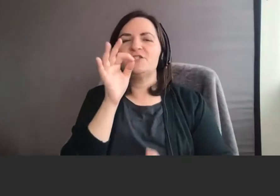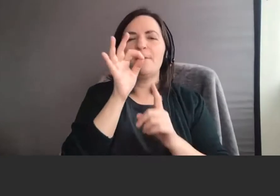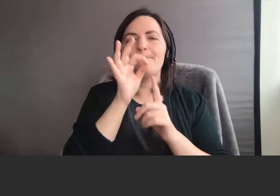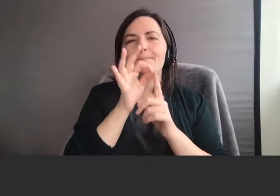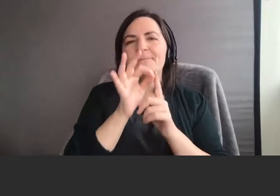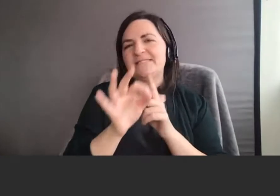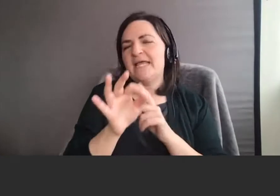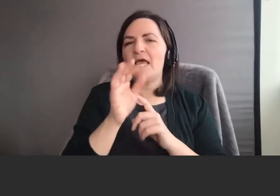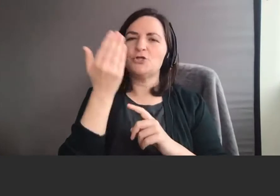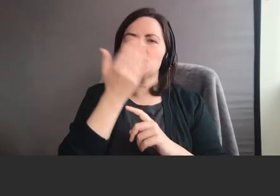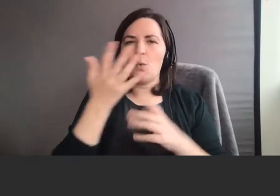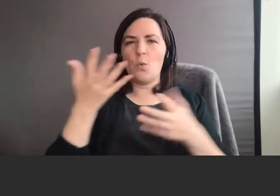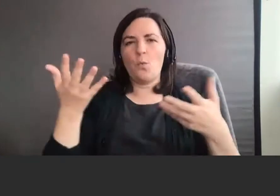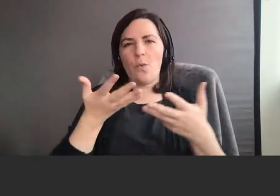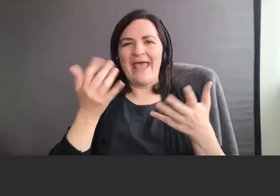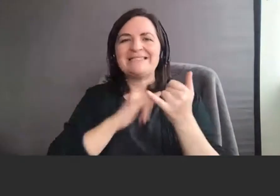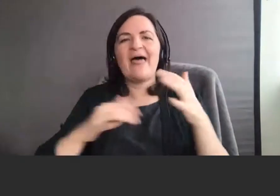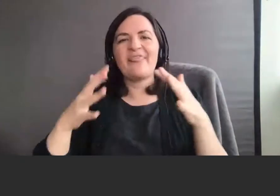Southwark